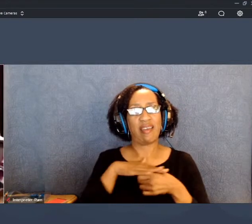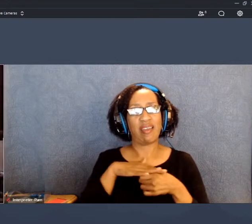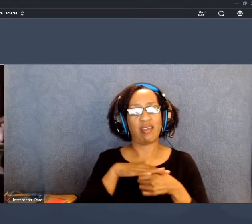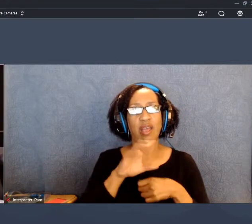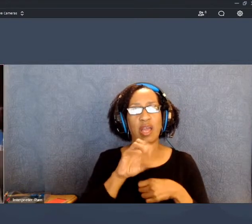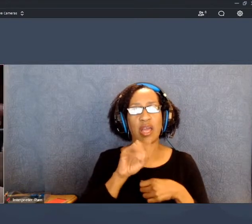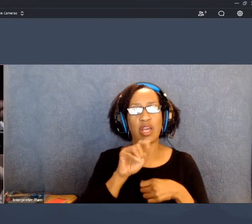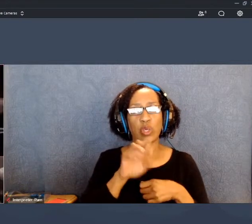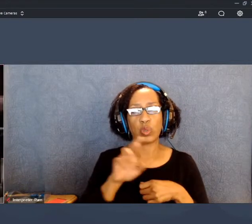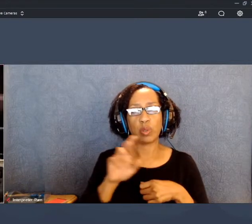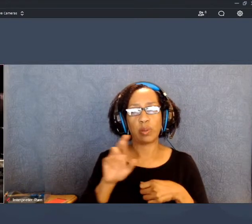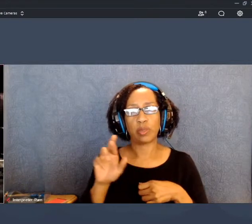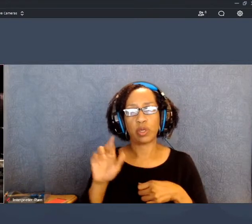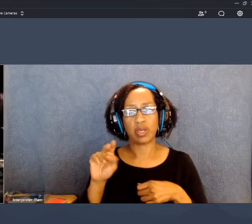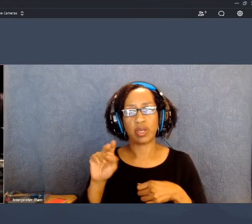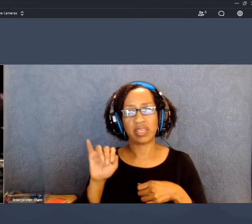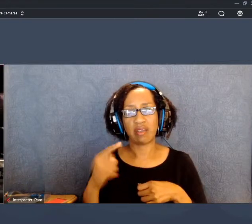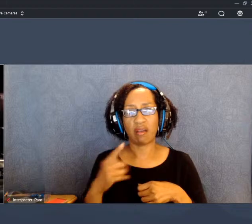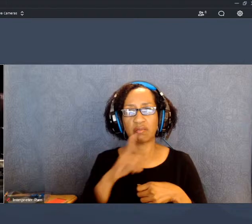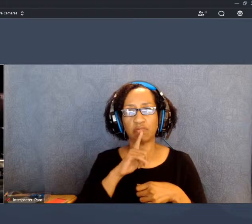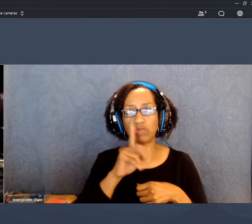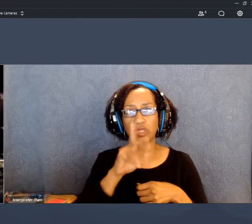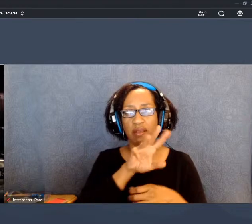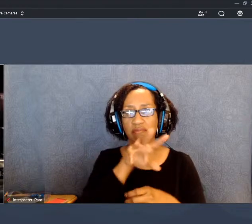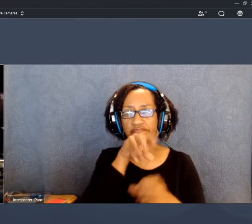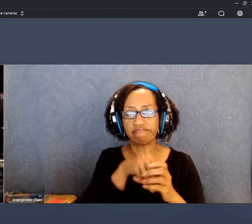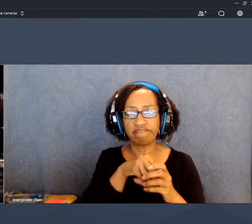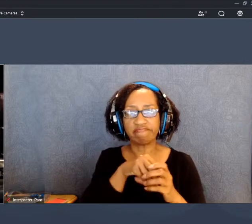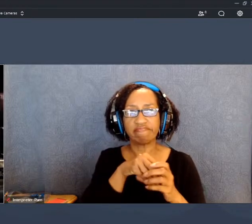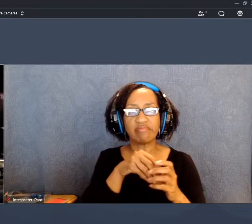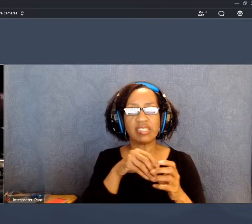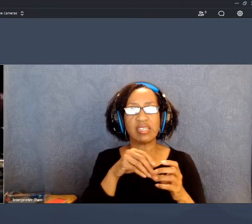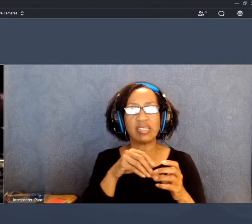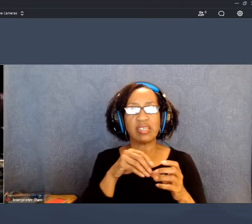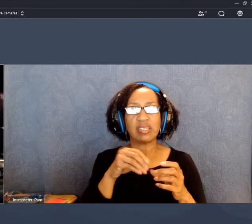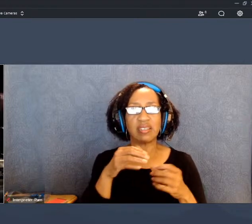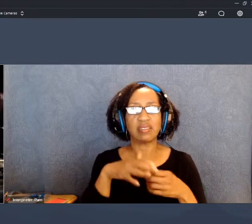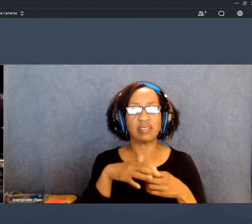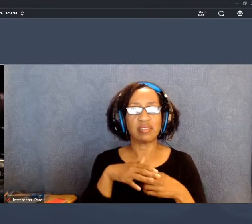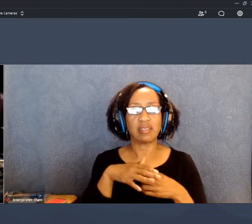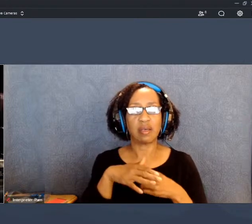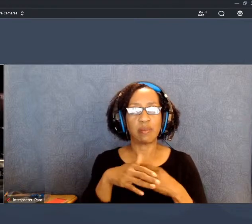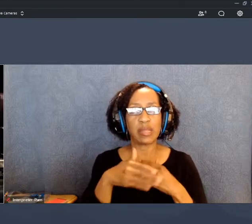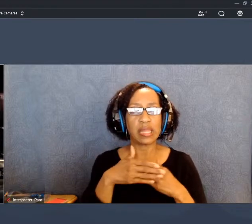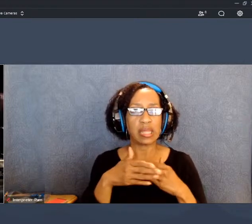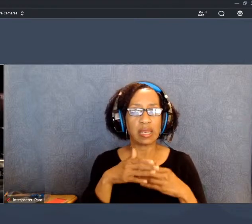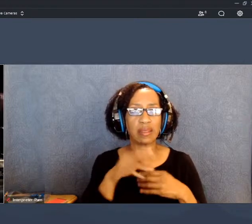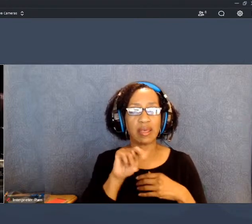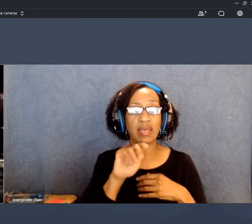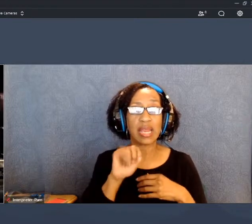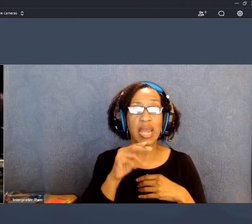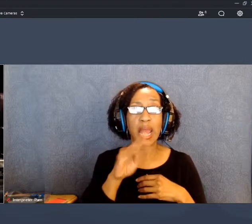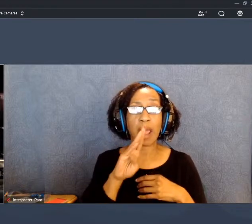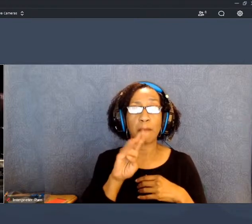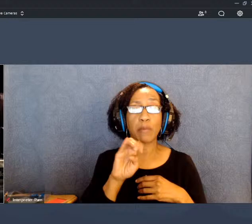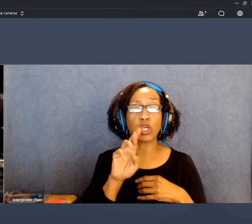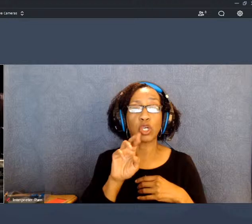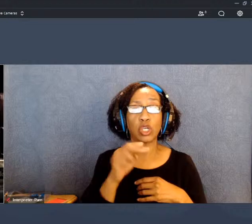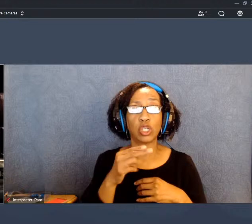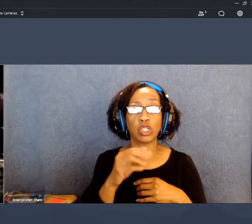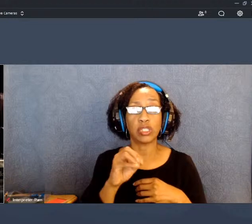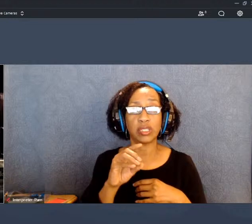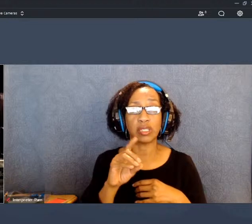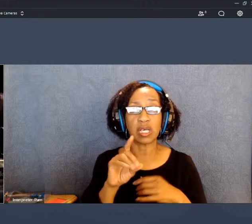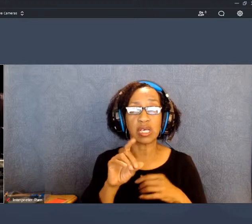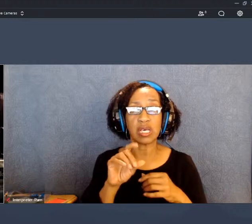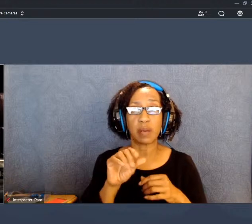pretty involved, pretty sophisticated neighborhood association, and they, both on Central Yards and this original